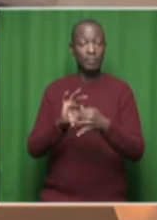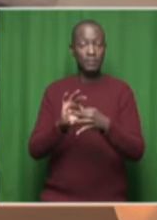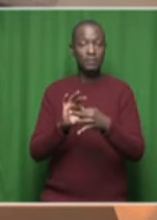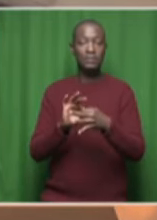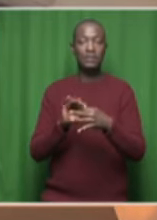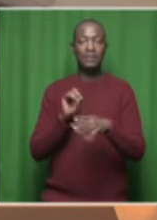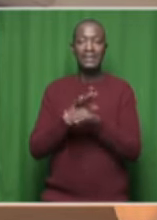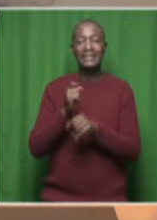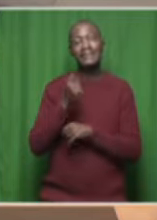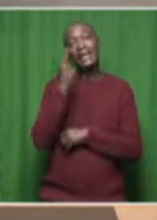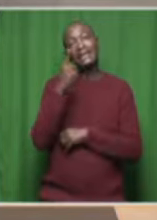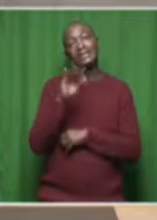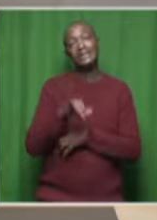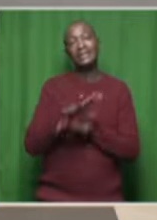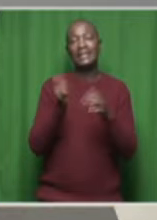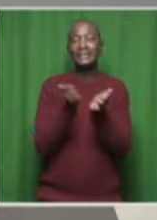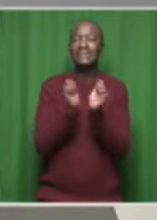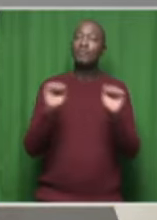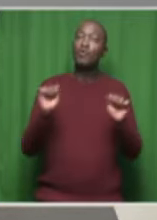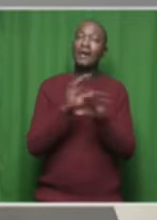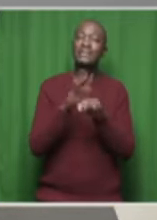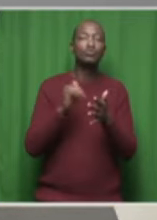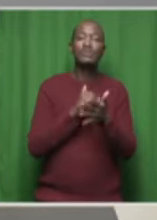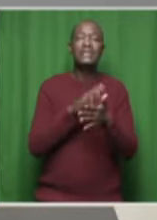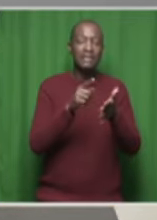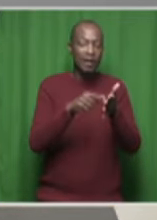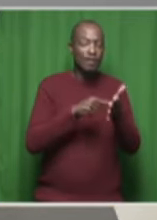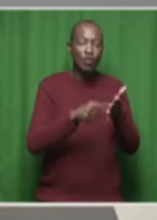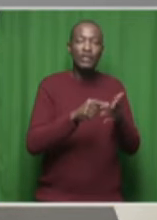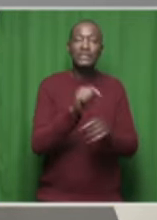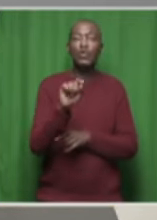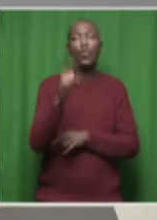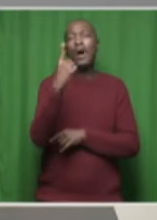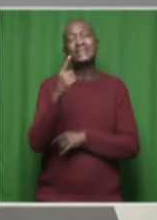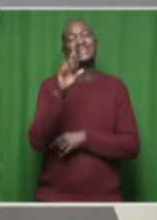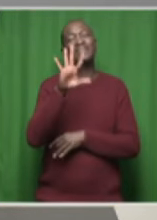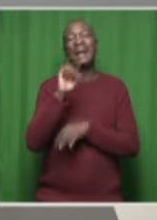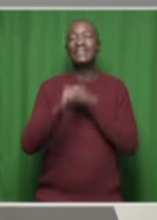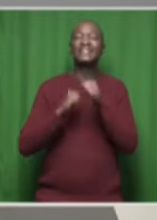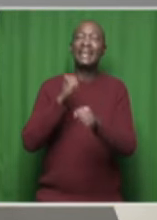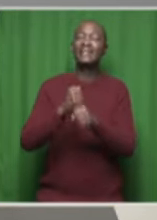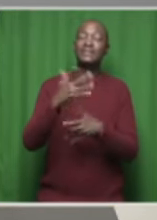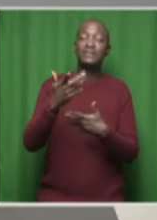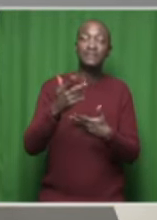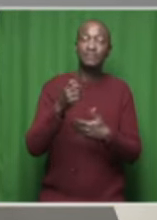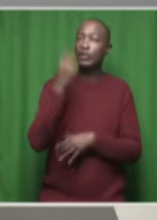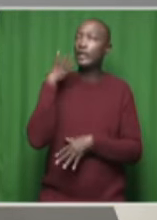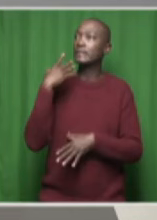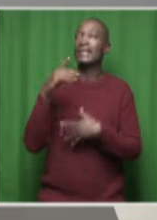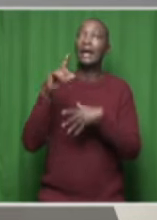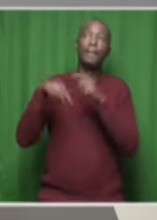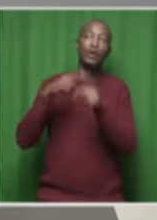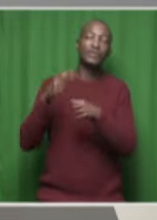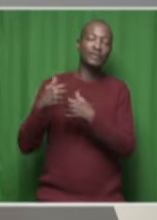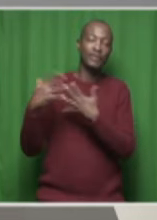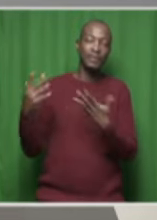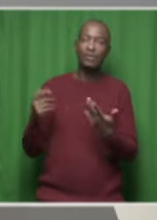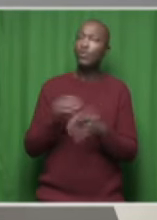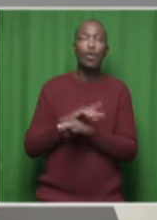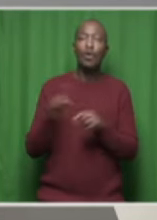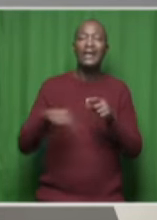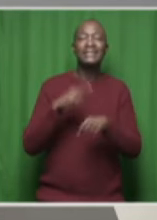an understanding that democracy is not just voting once every 5 years and forgetting about the rest. It's about ordinary